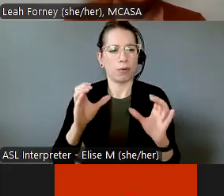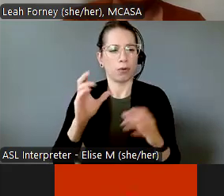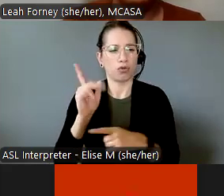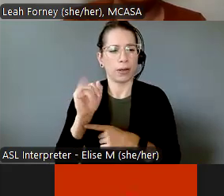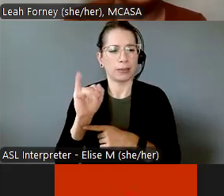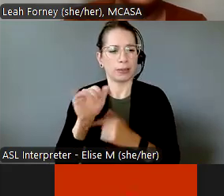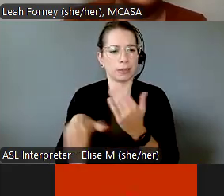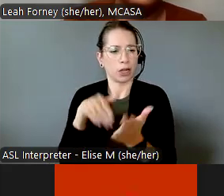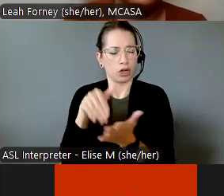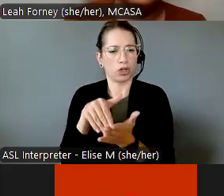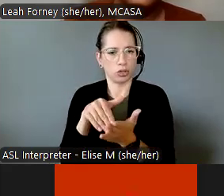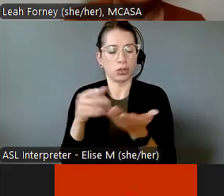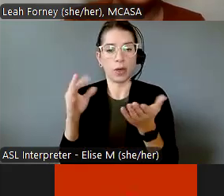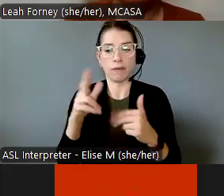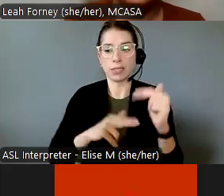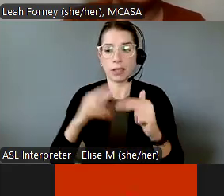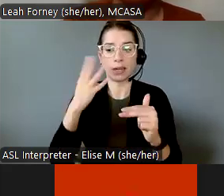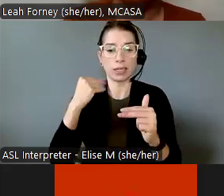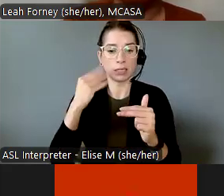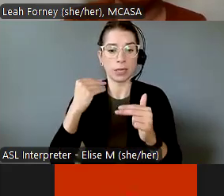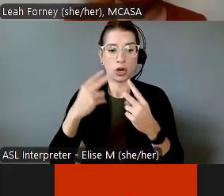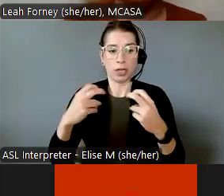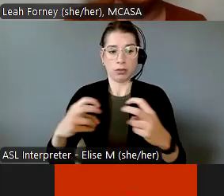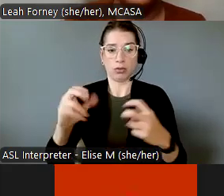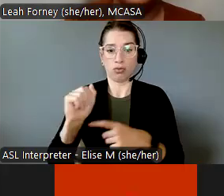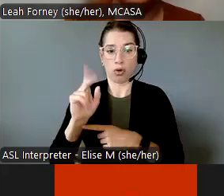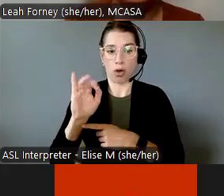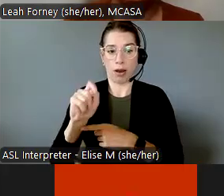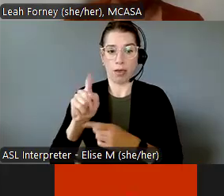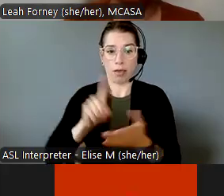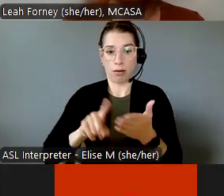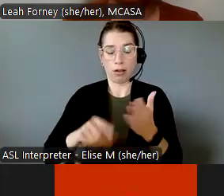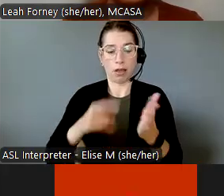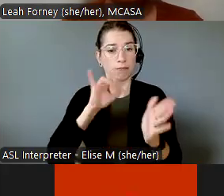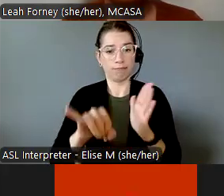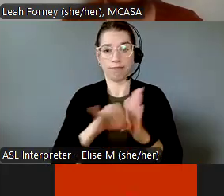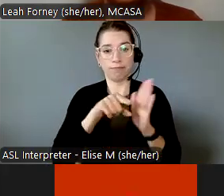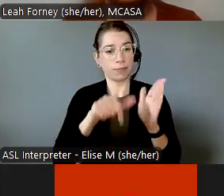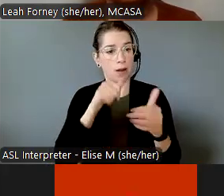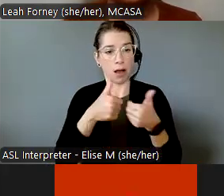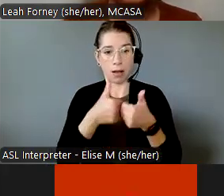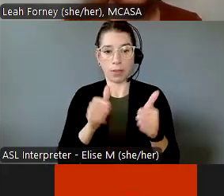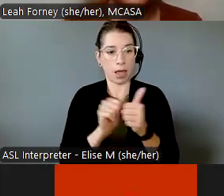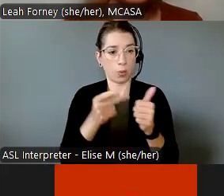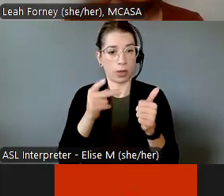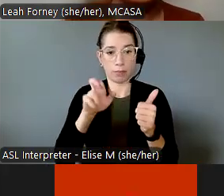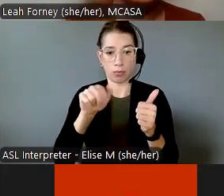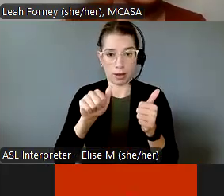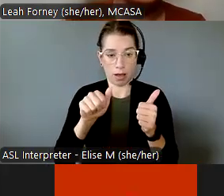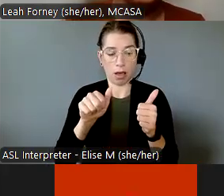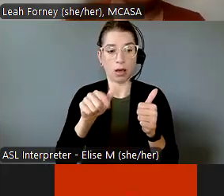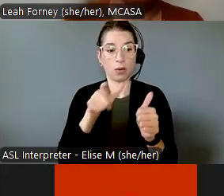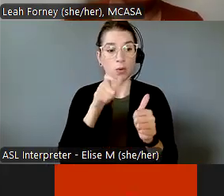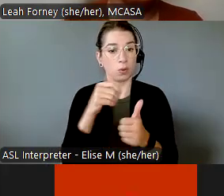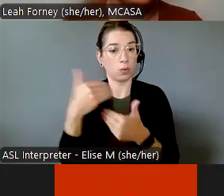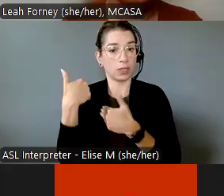facility is audited and found out of compliance with PREA, the responsibility to make the